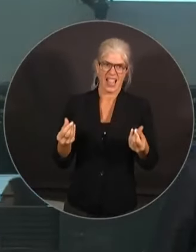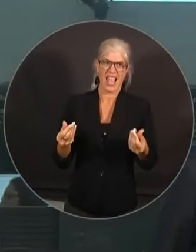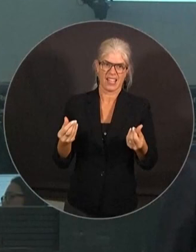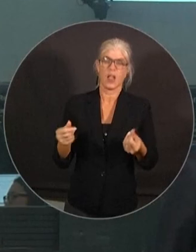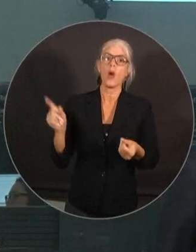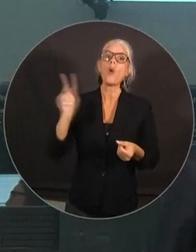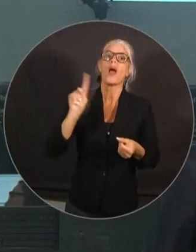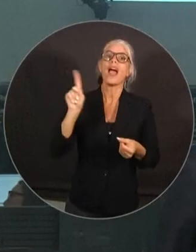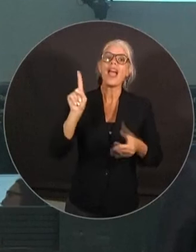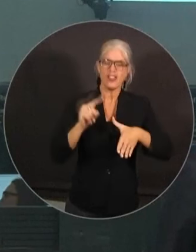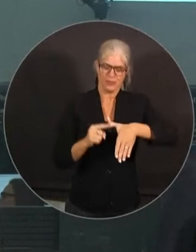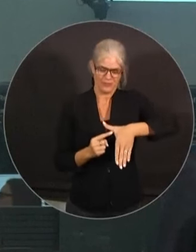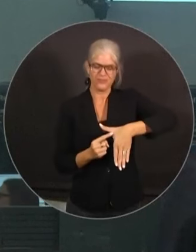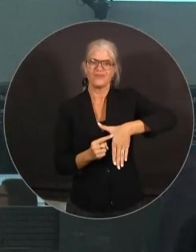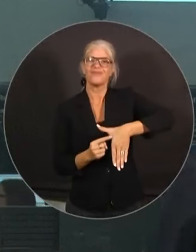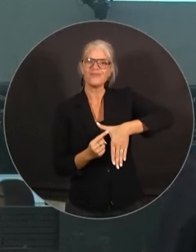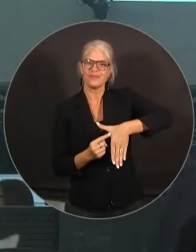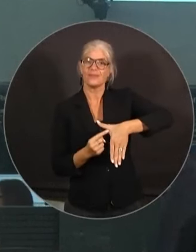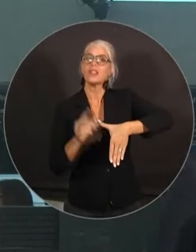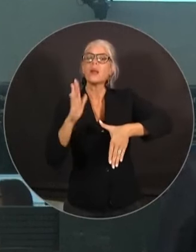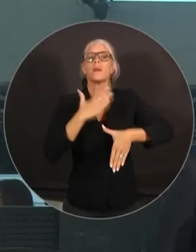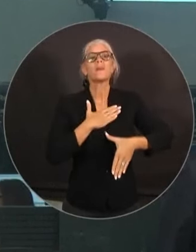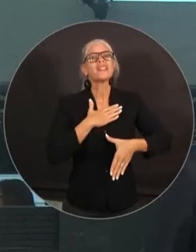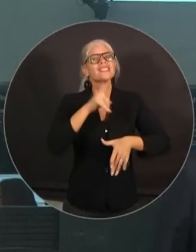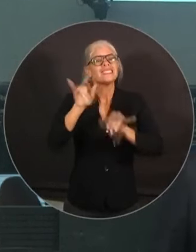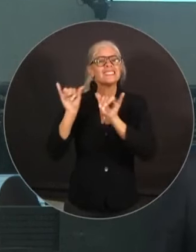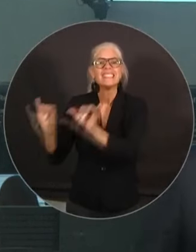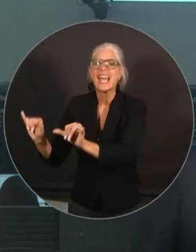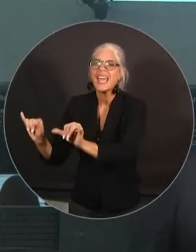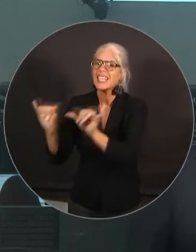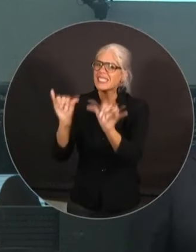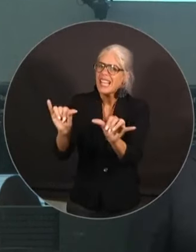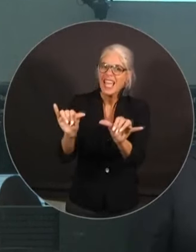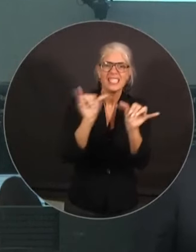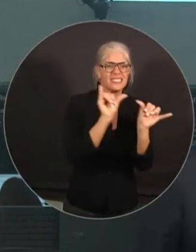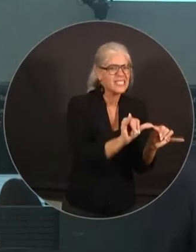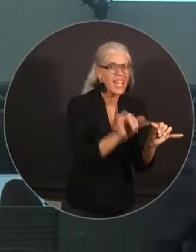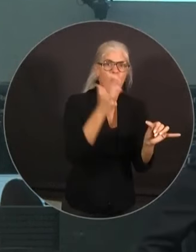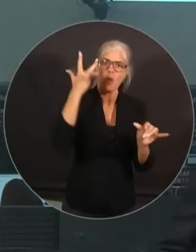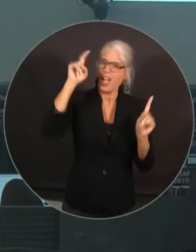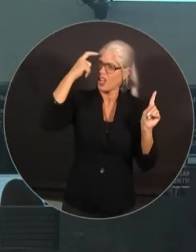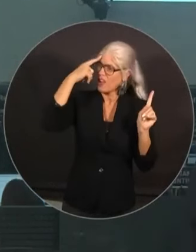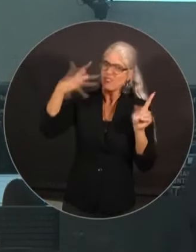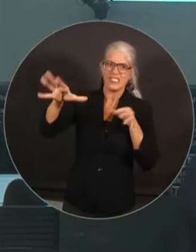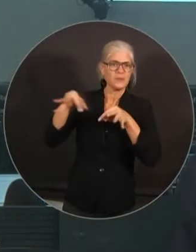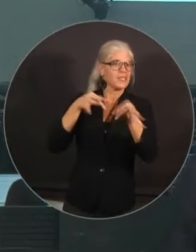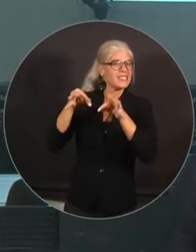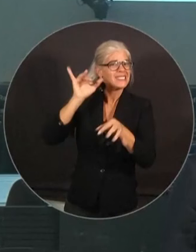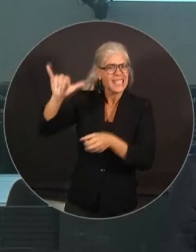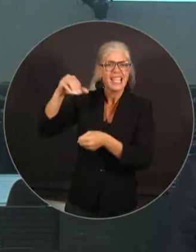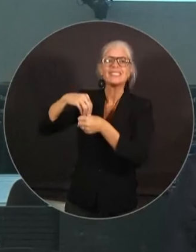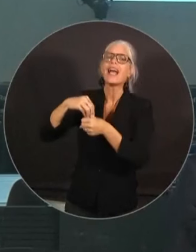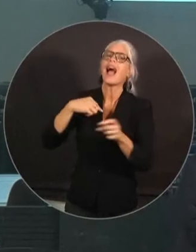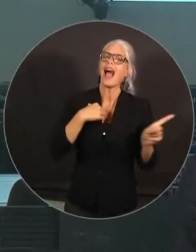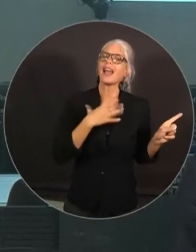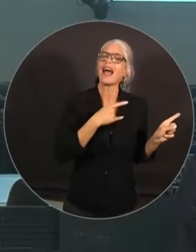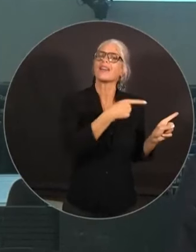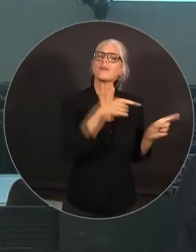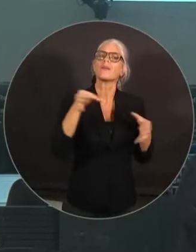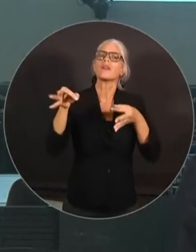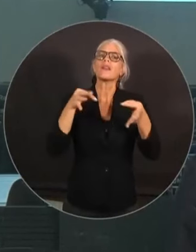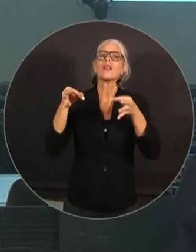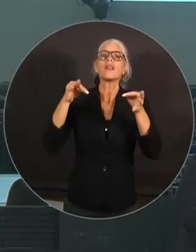Please shelter in place, as the governor has said. Stay indoors. Again, I like his analogy of treat this like a tornado right now.